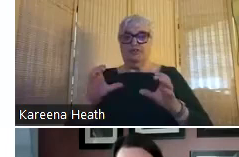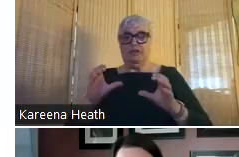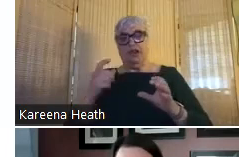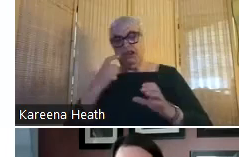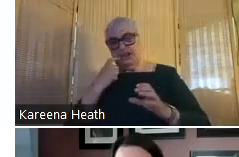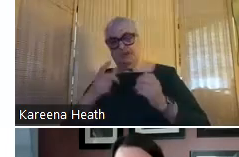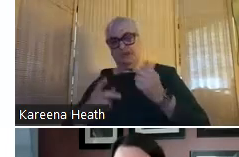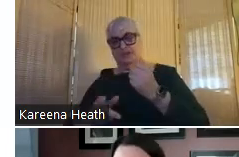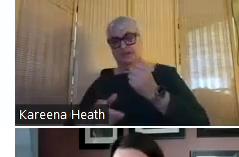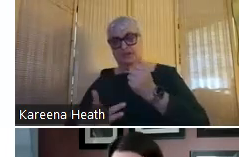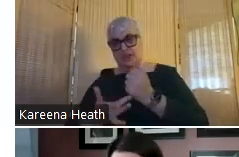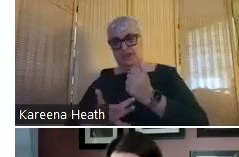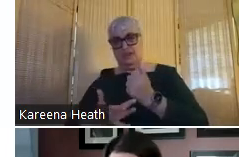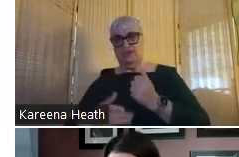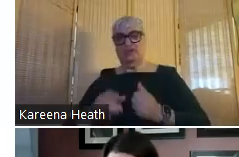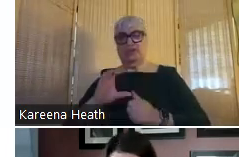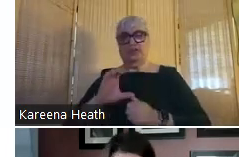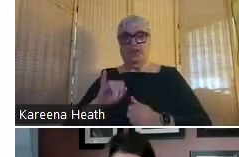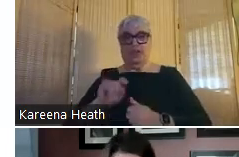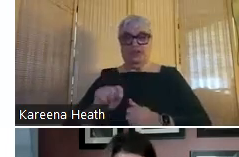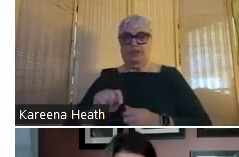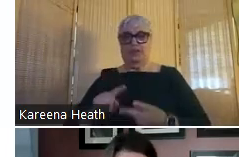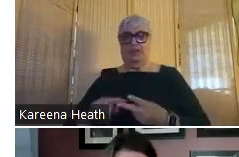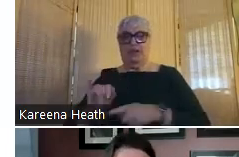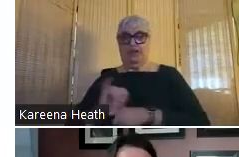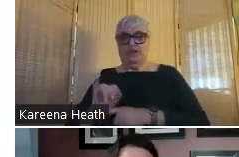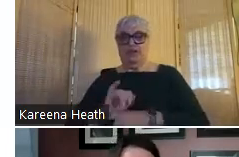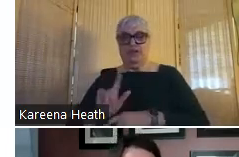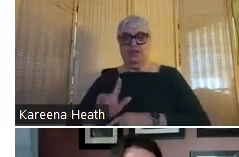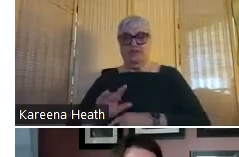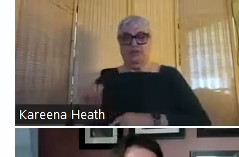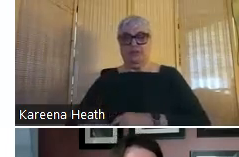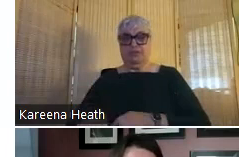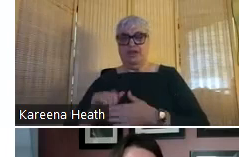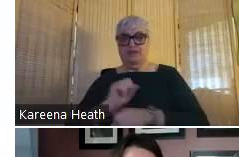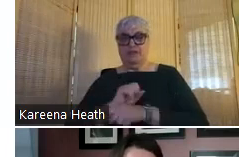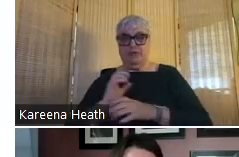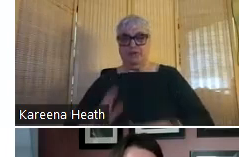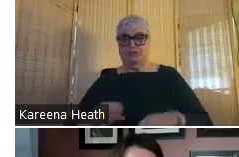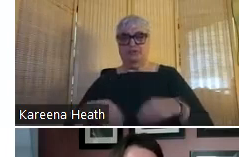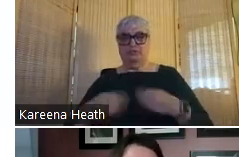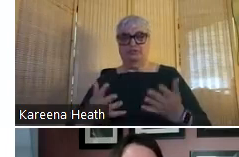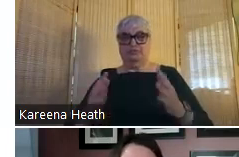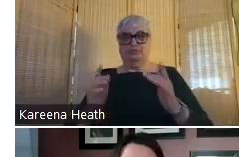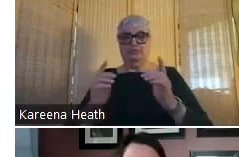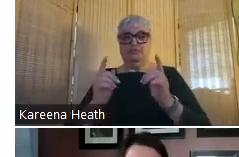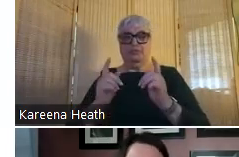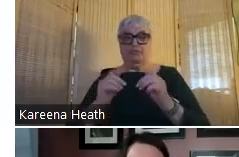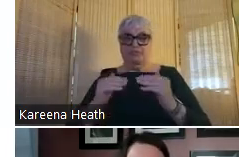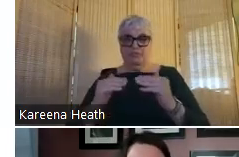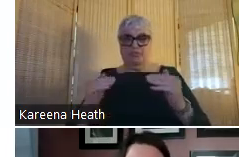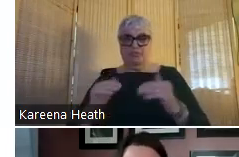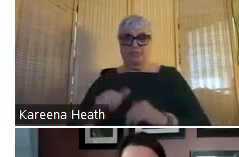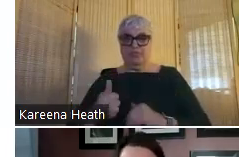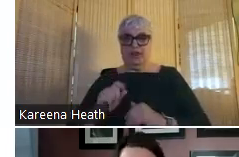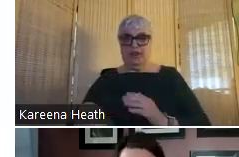in training or interns, no more than 25% of total personnel. And then the service provisions match current state, a minimum of 10 hours